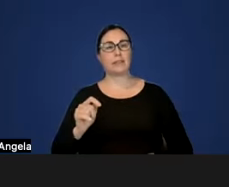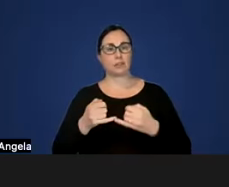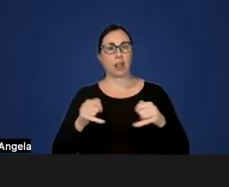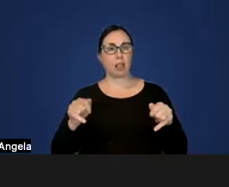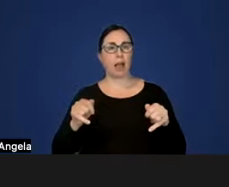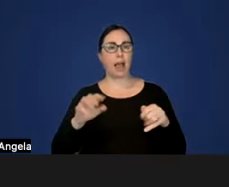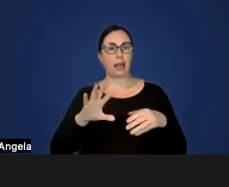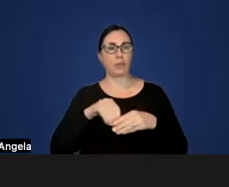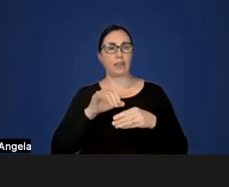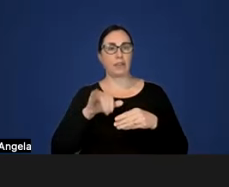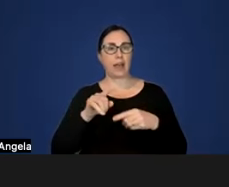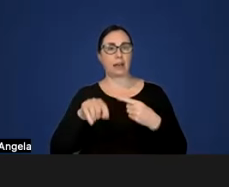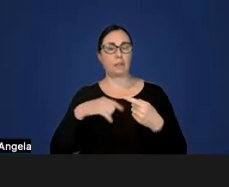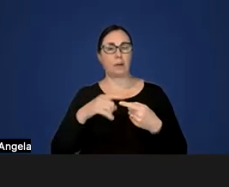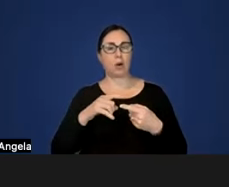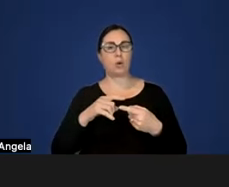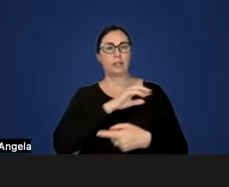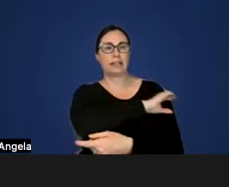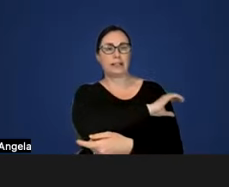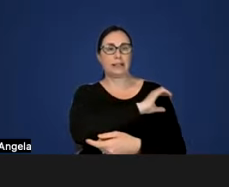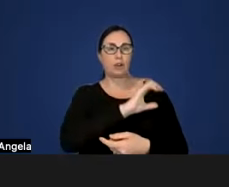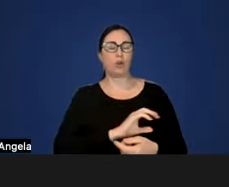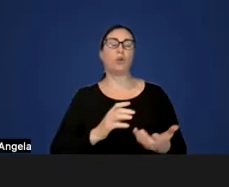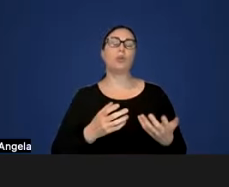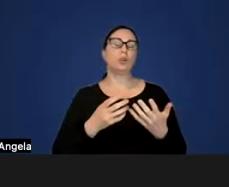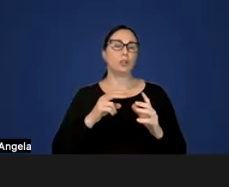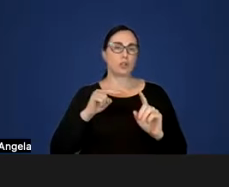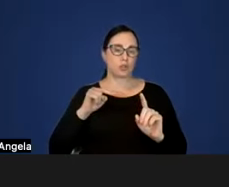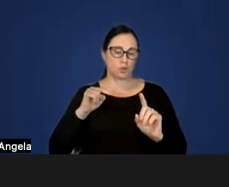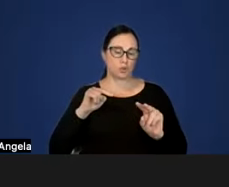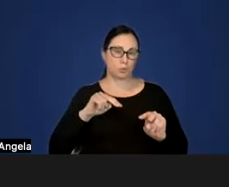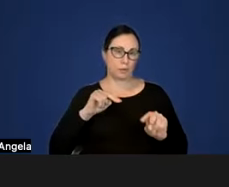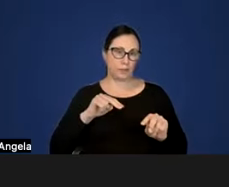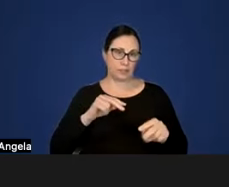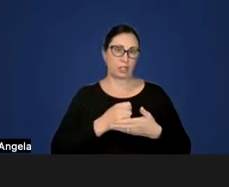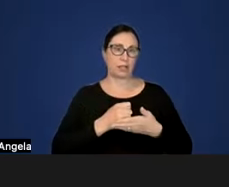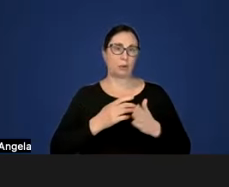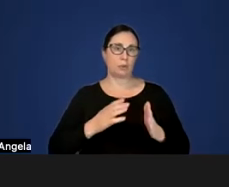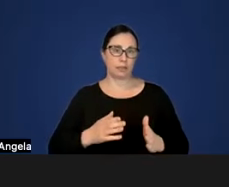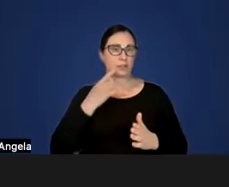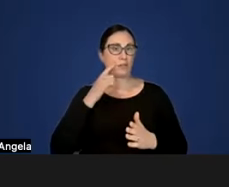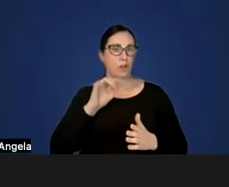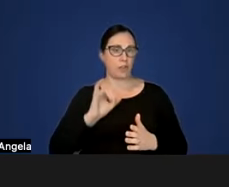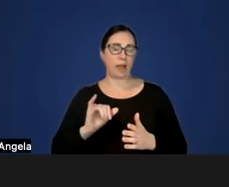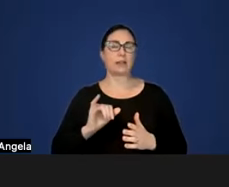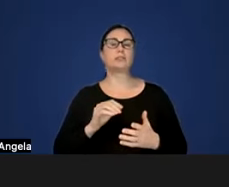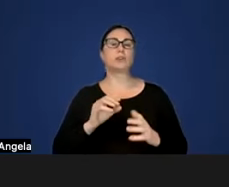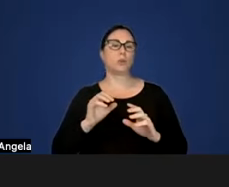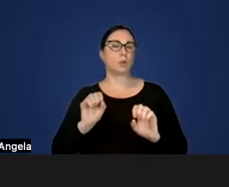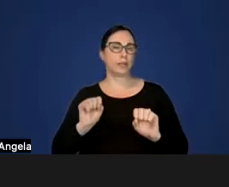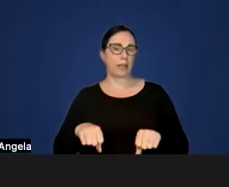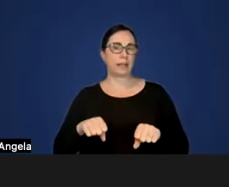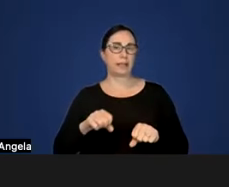about clinical supervision for advocates. So your advocates can get clinical